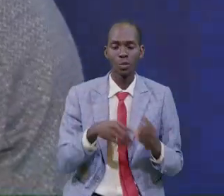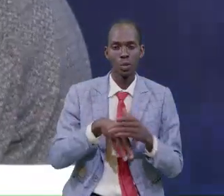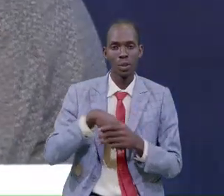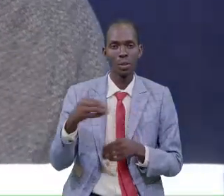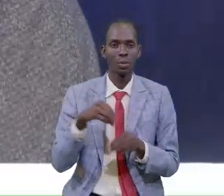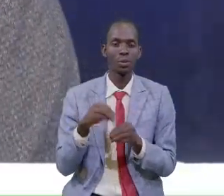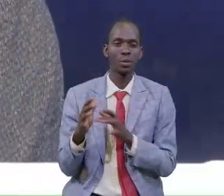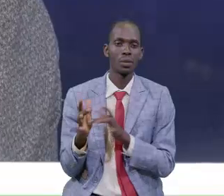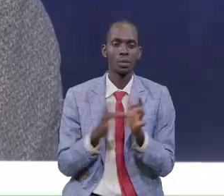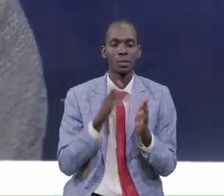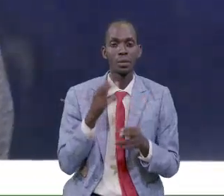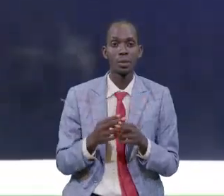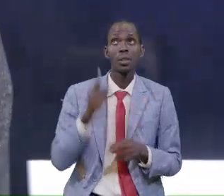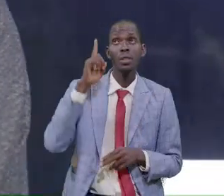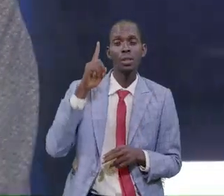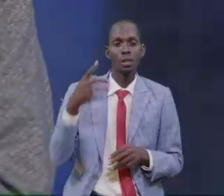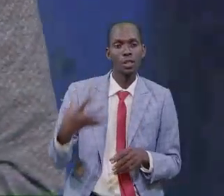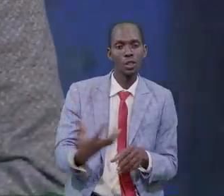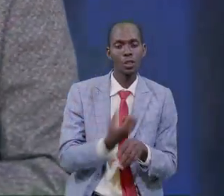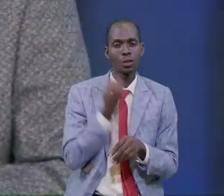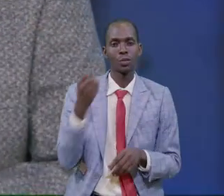them out of Egypt.